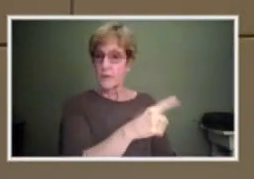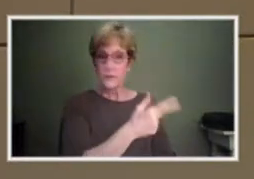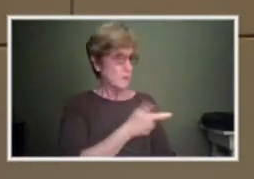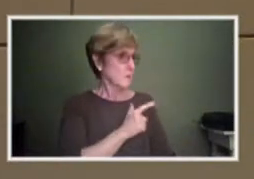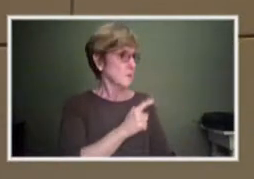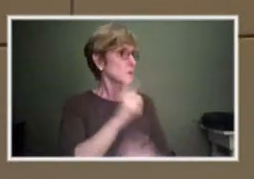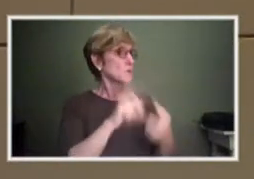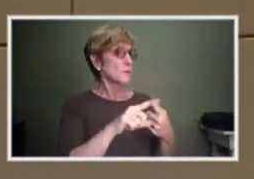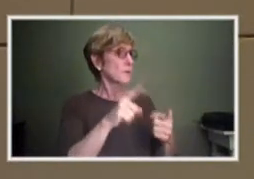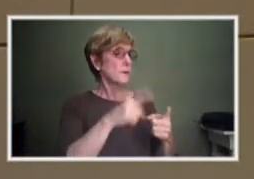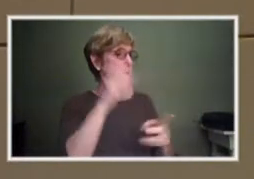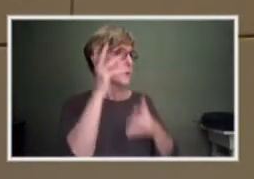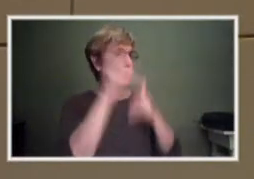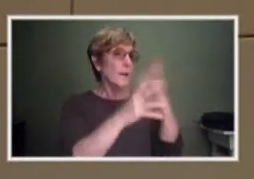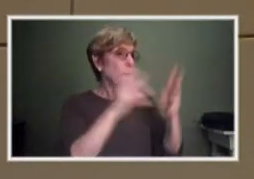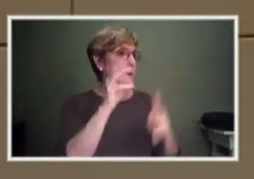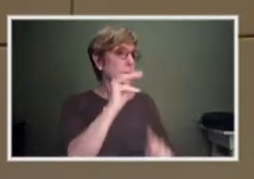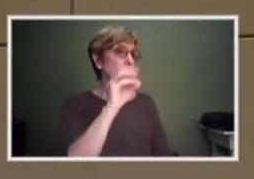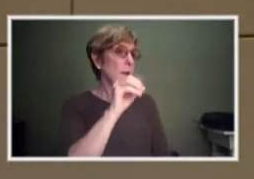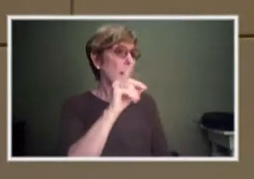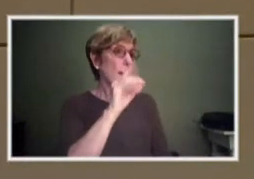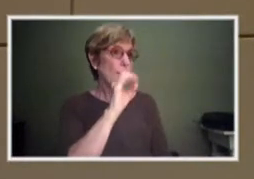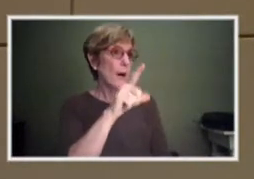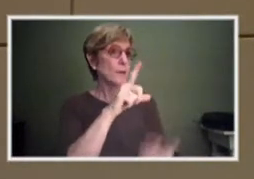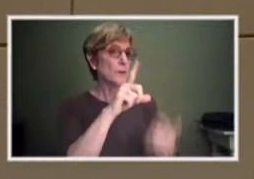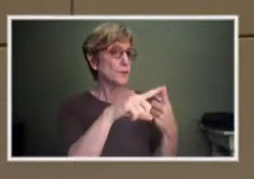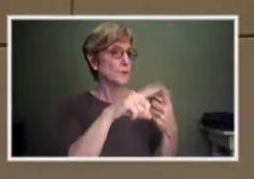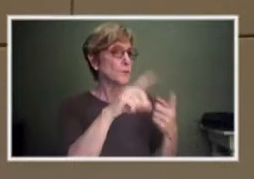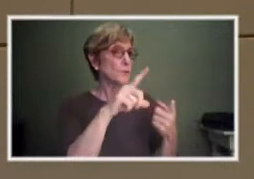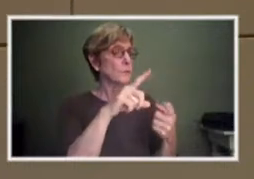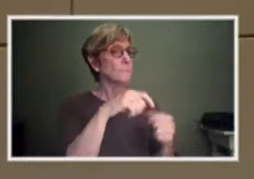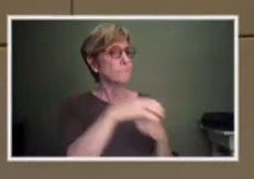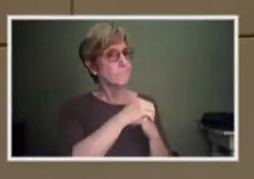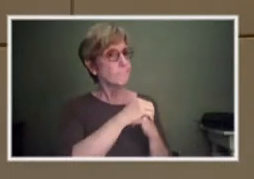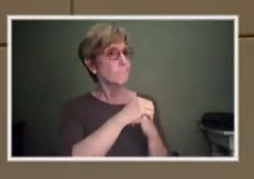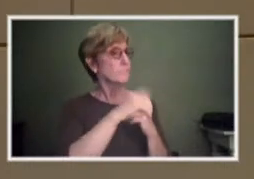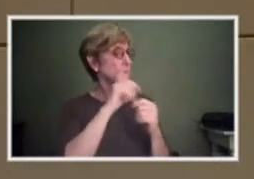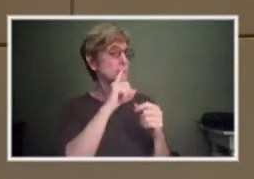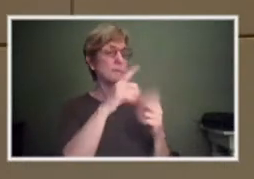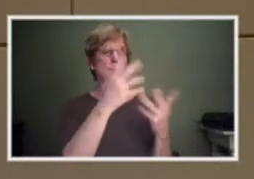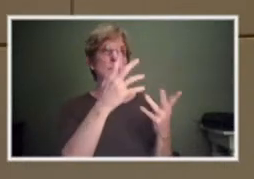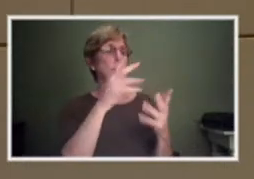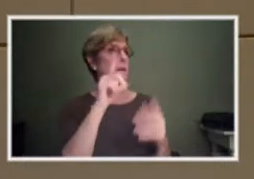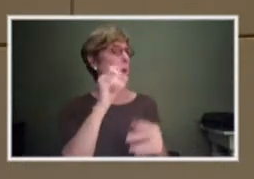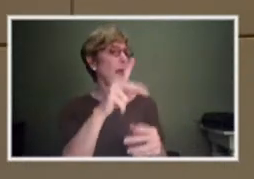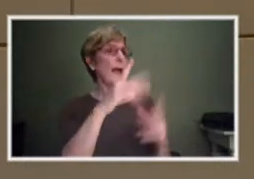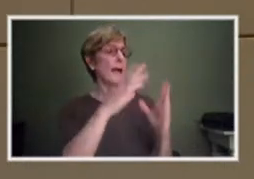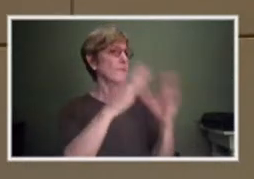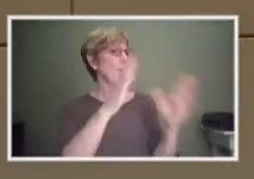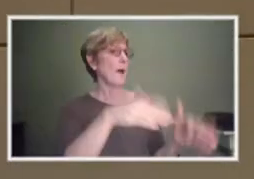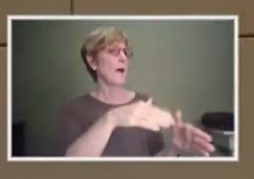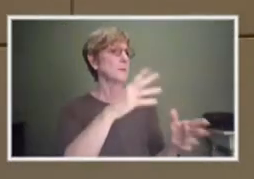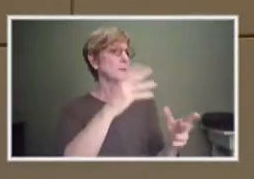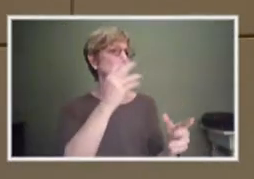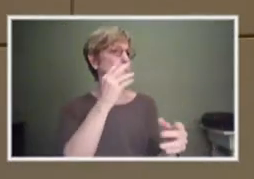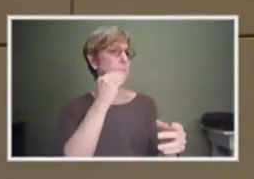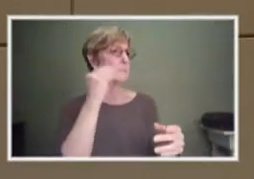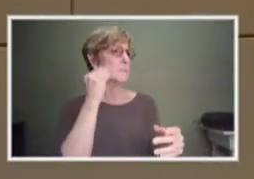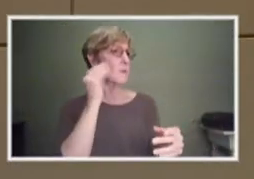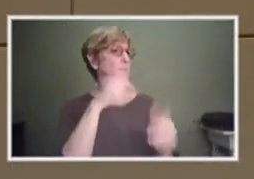creative model in order to address the crisis. So thank you. All right, thank you. Mr.